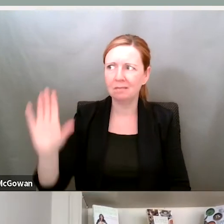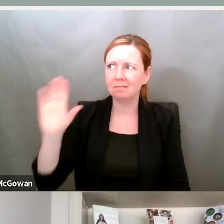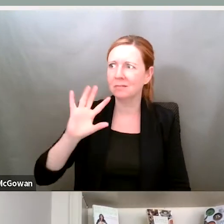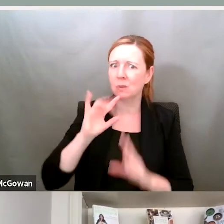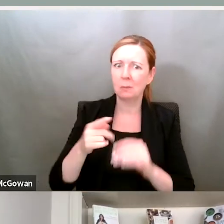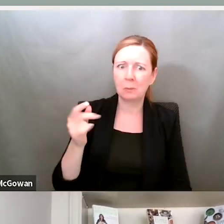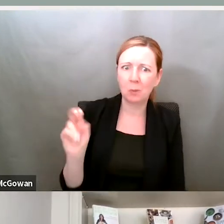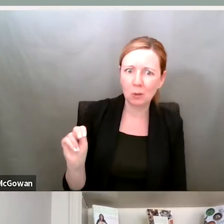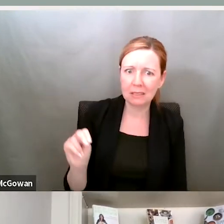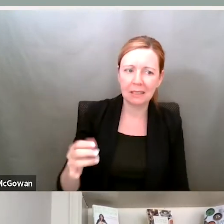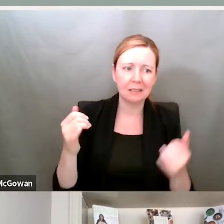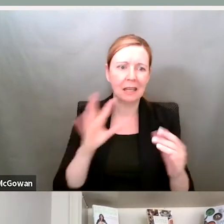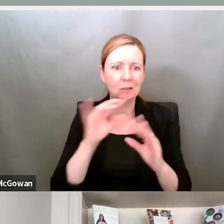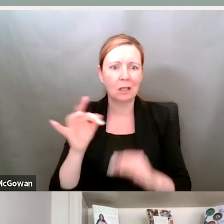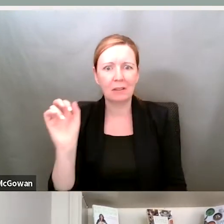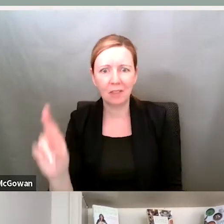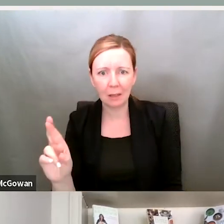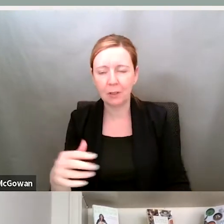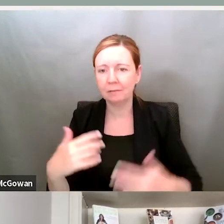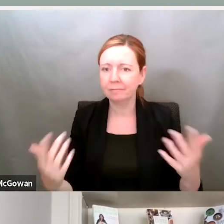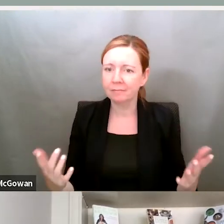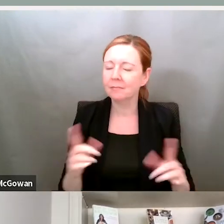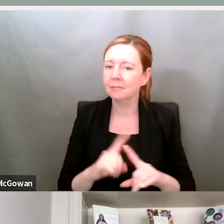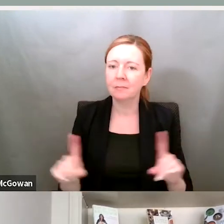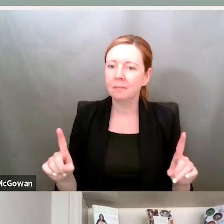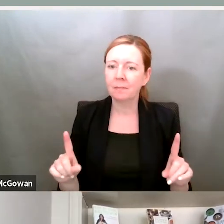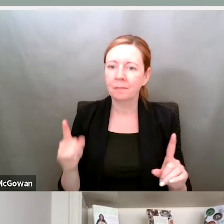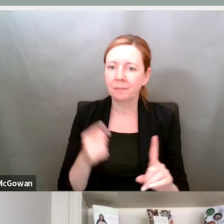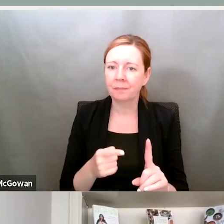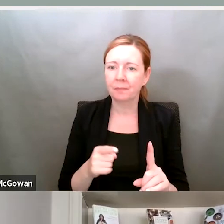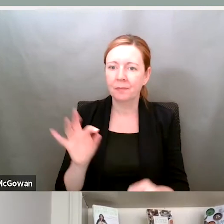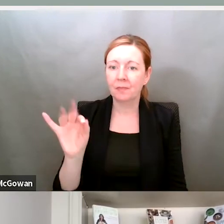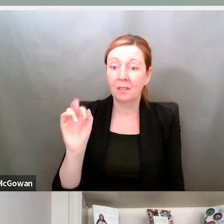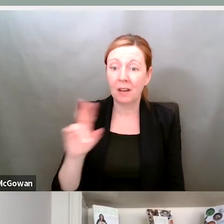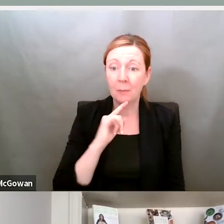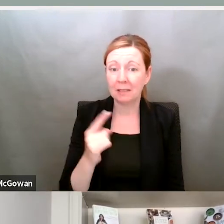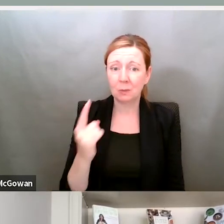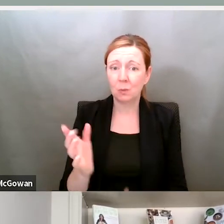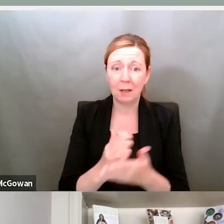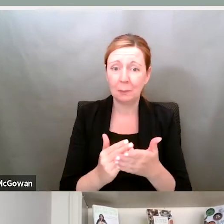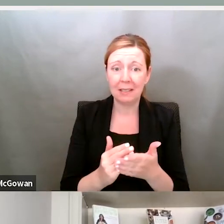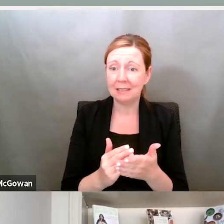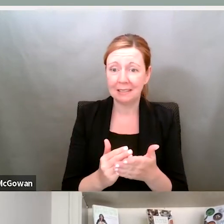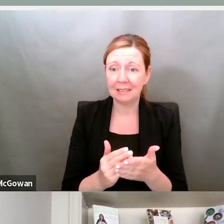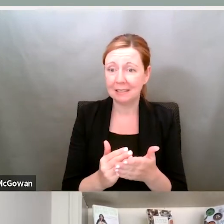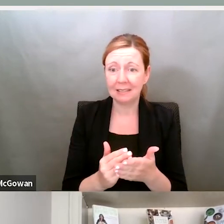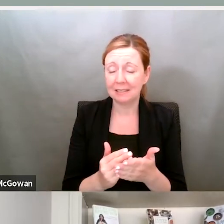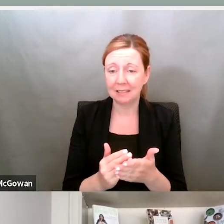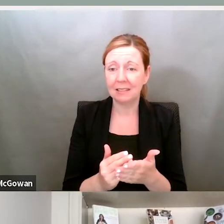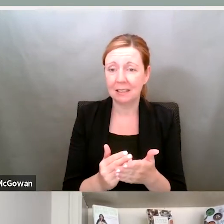protein, but now it's like, oh, everyone's fiber deficient. But really, again, fiber is one piece of my method.